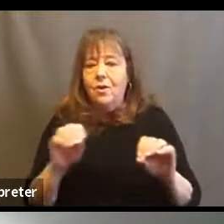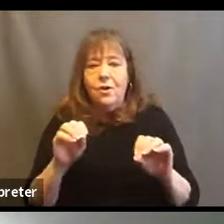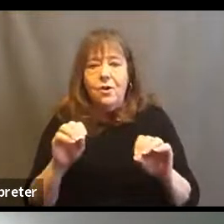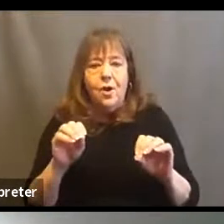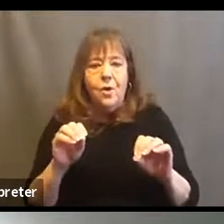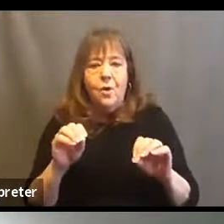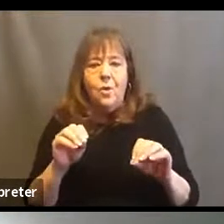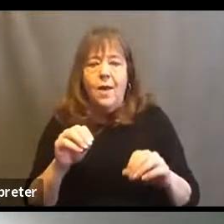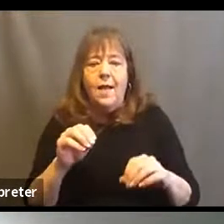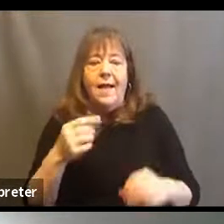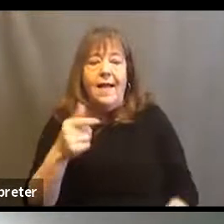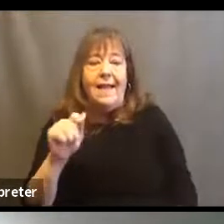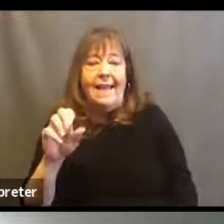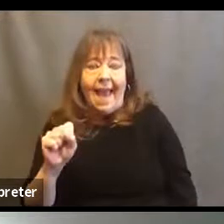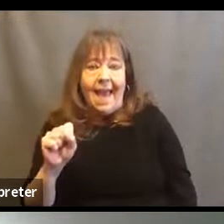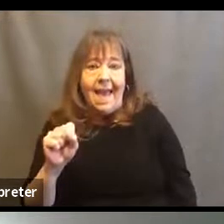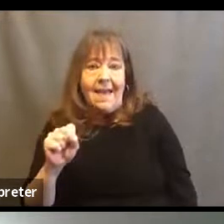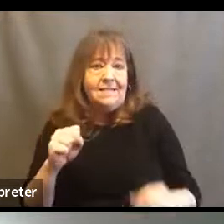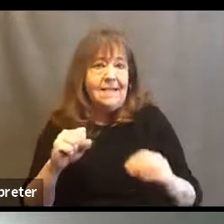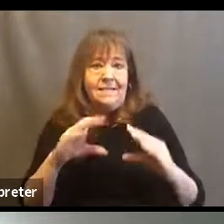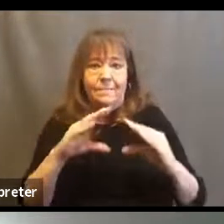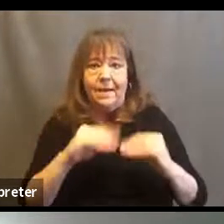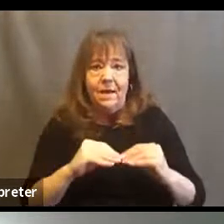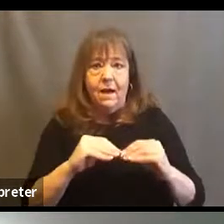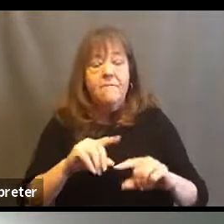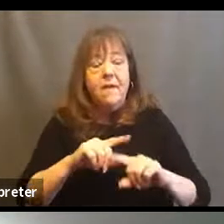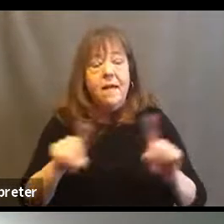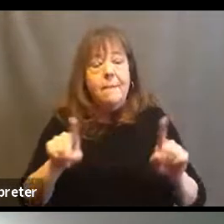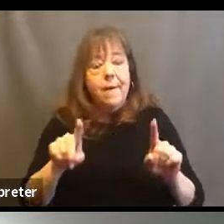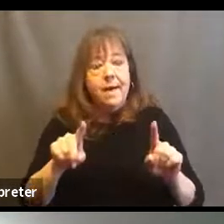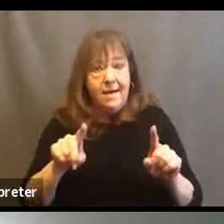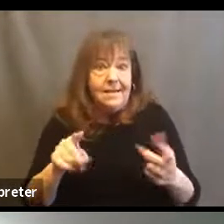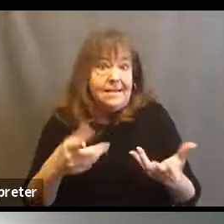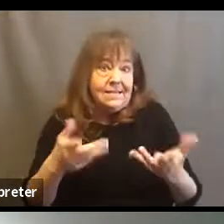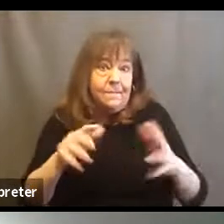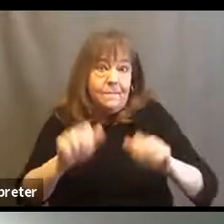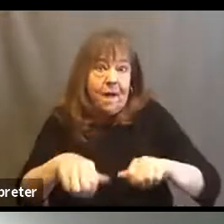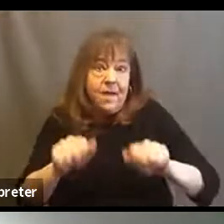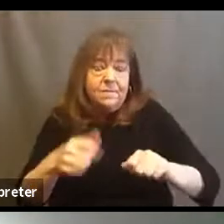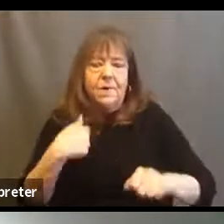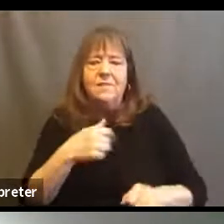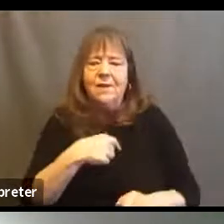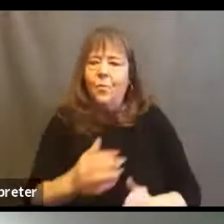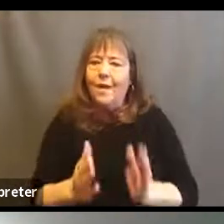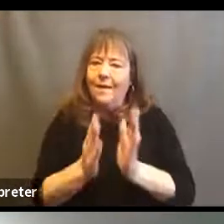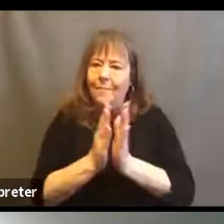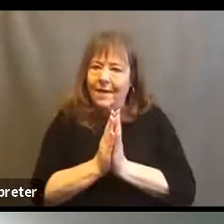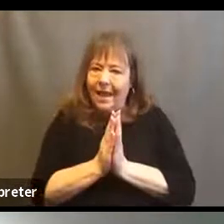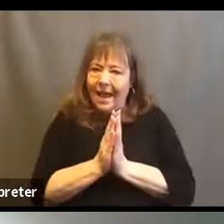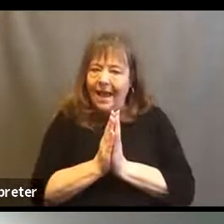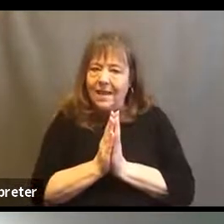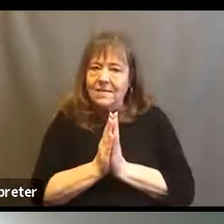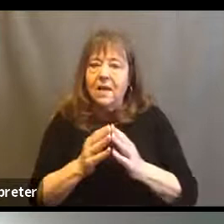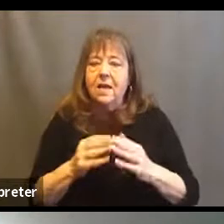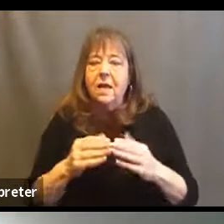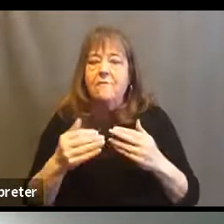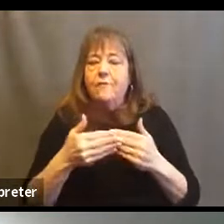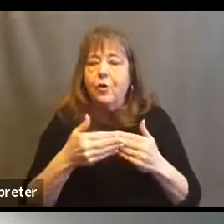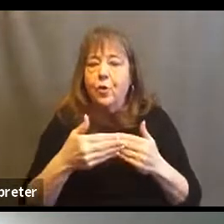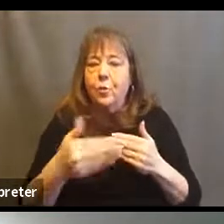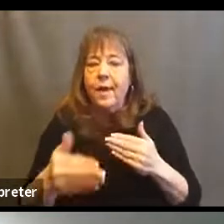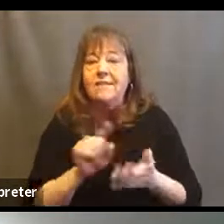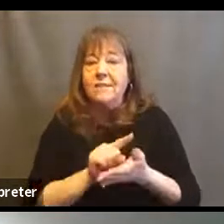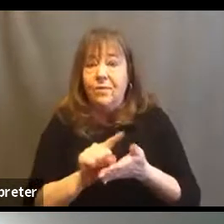on the residential gas side, but those are all very real risks. So we have been asked to be able to extend through the rest of the week on that, and we